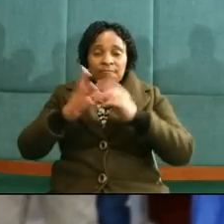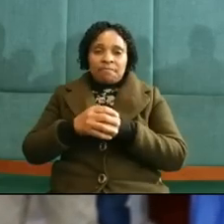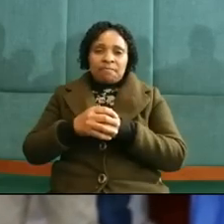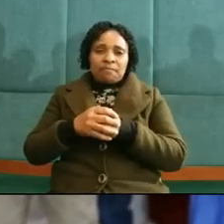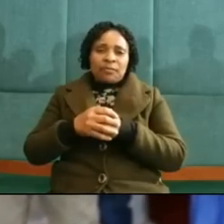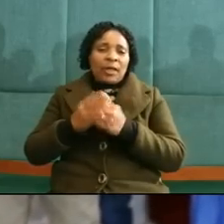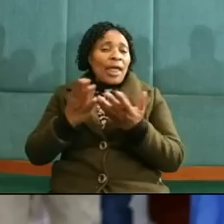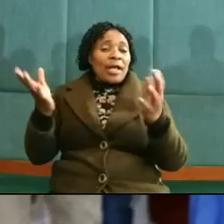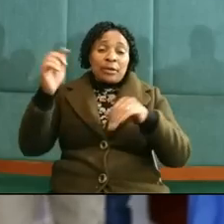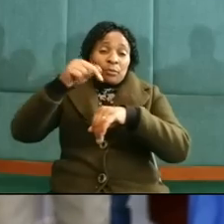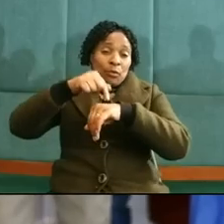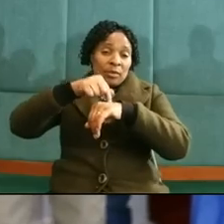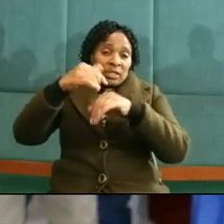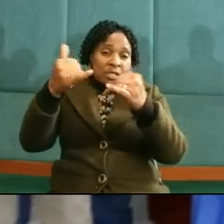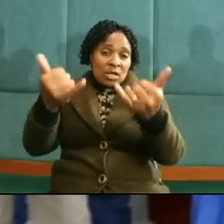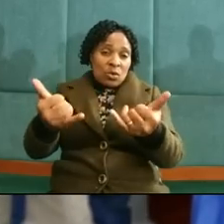Any moment now,